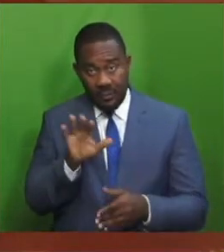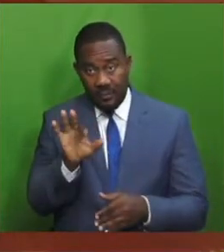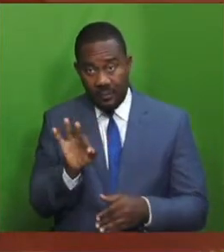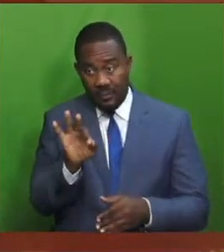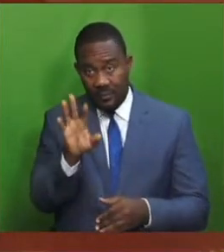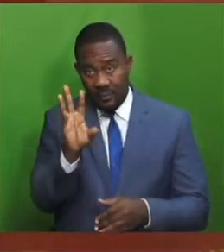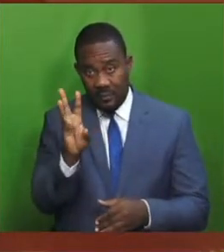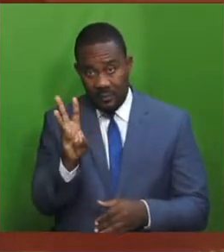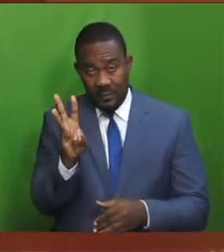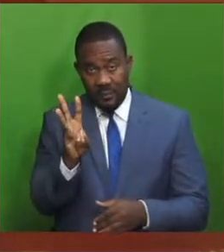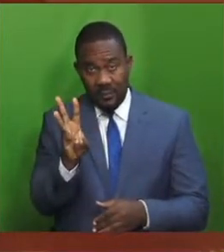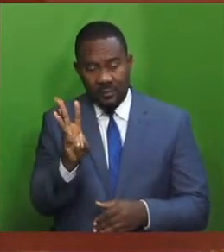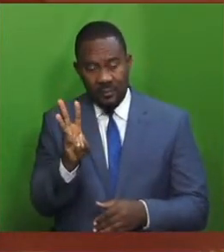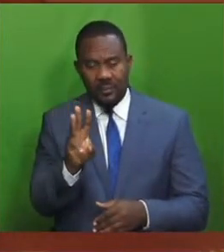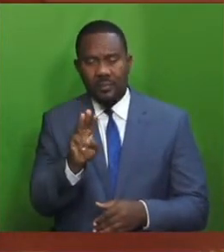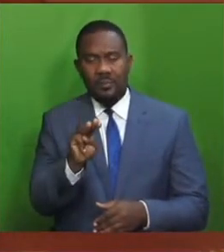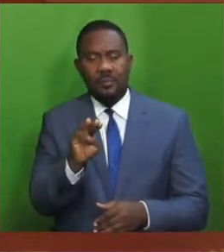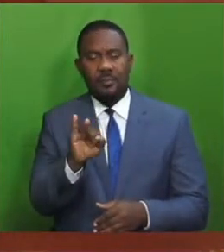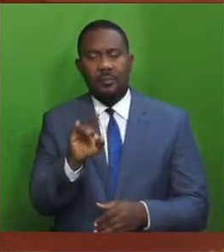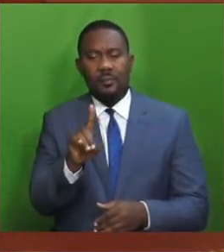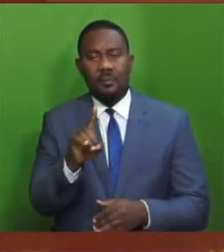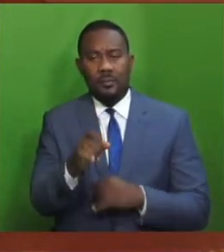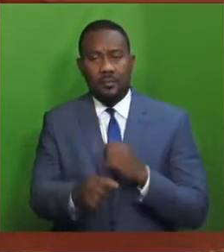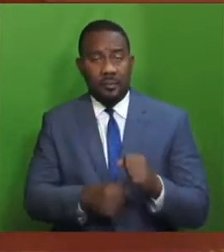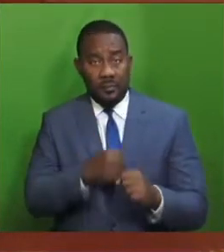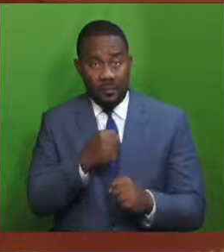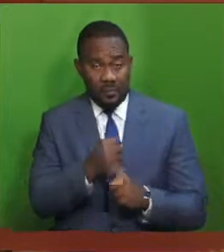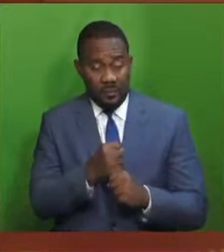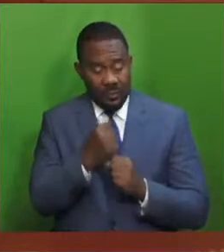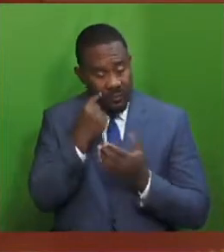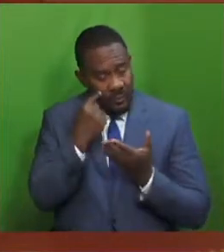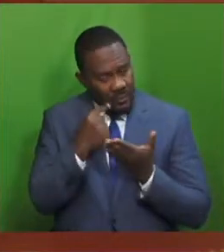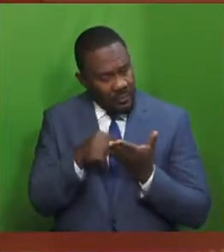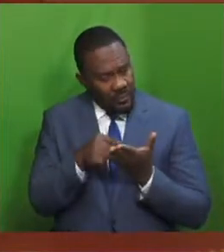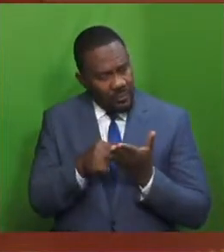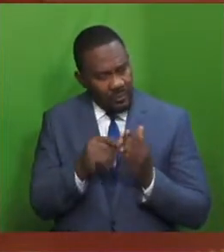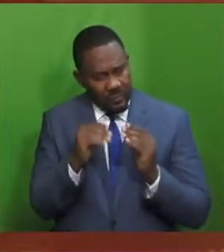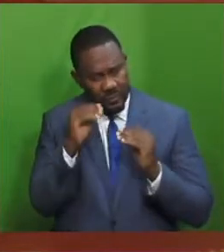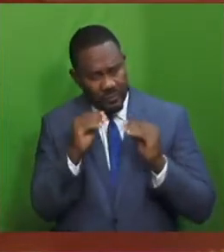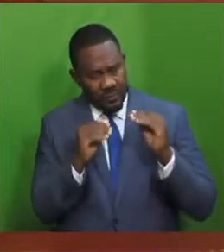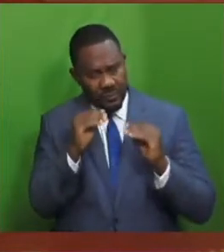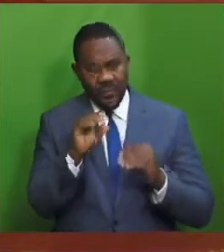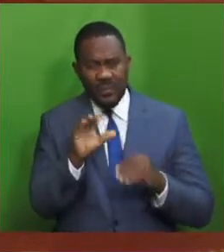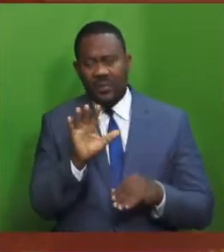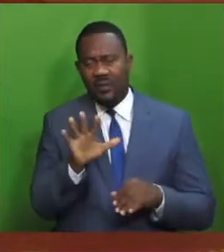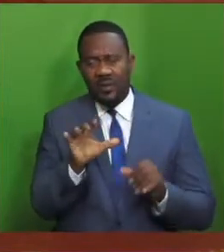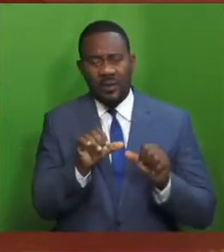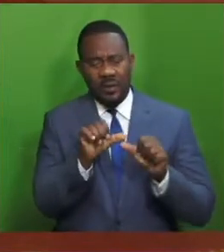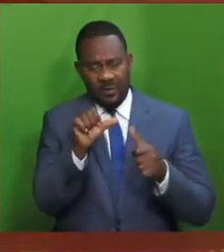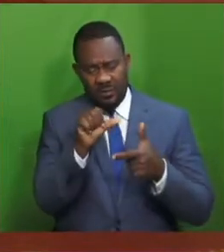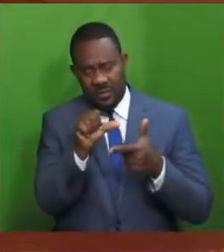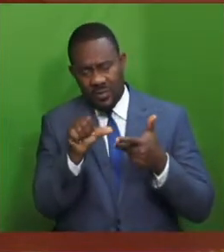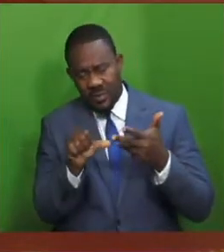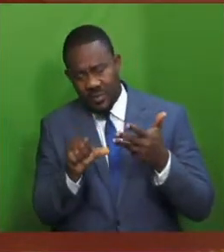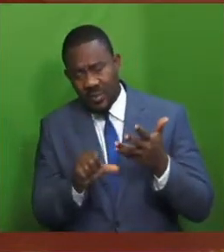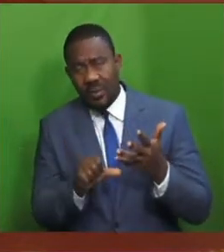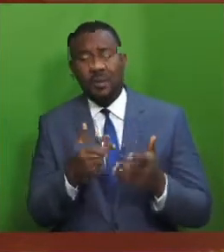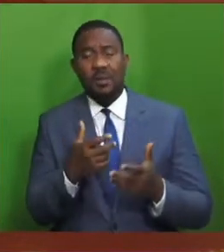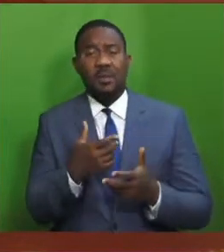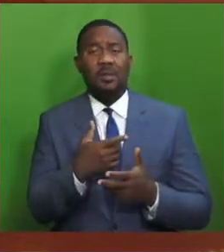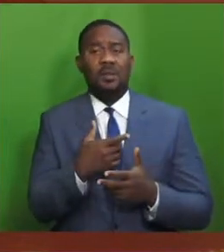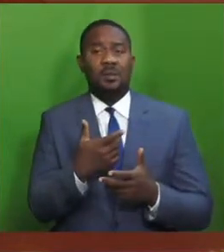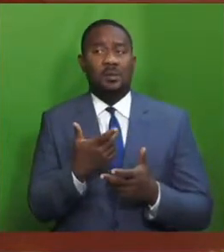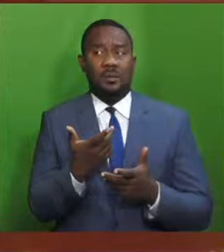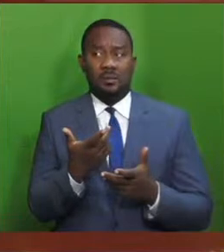mid-year review. He has adjusted more than 5 areas in terms of his numbers. I do not intend, Mr. Speaker, to